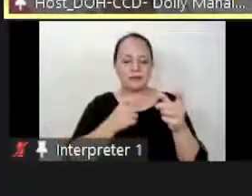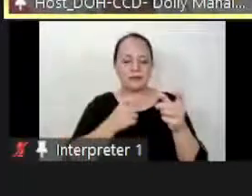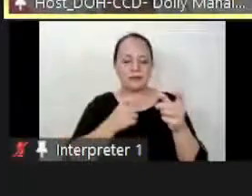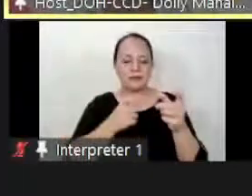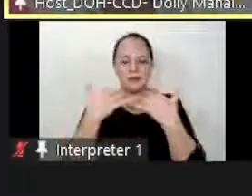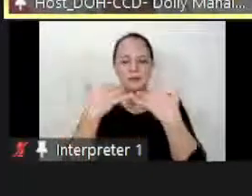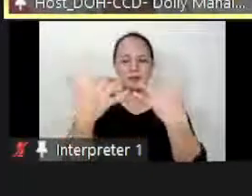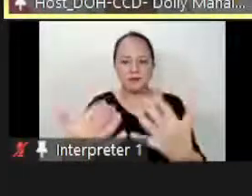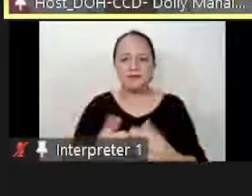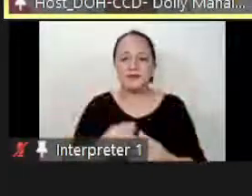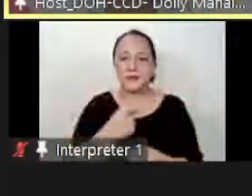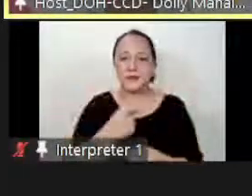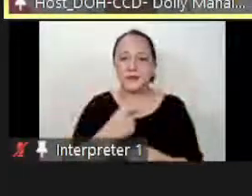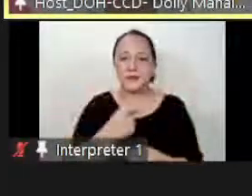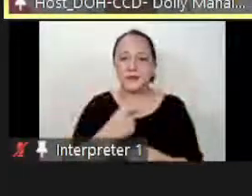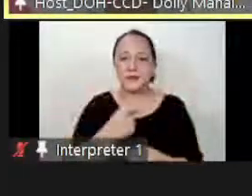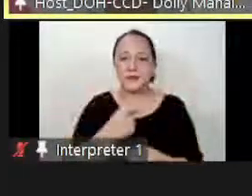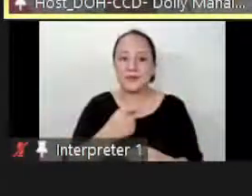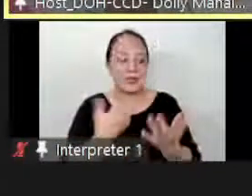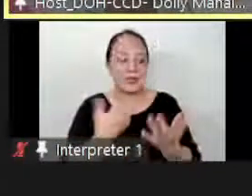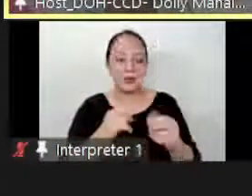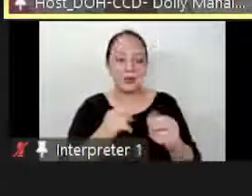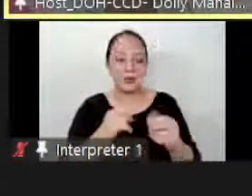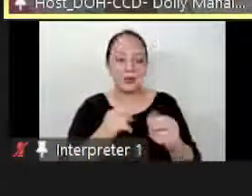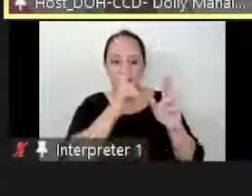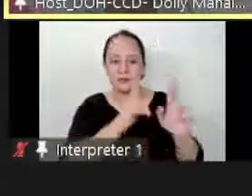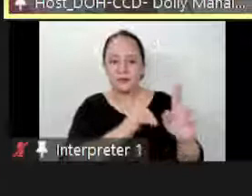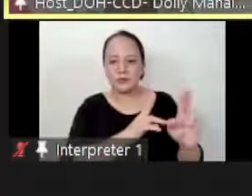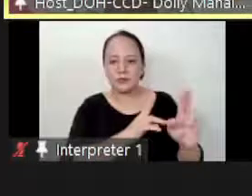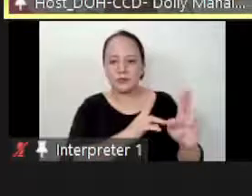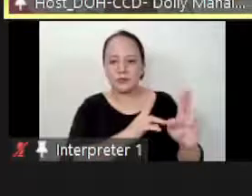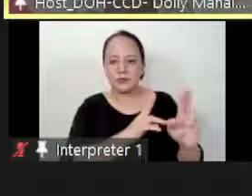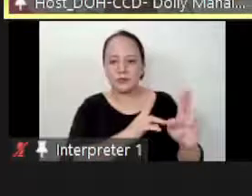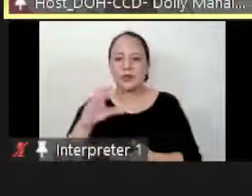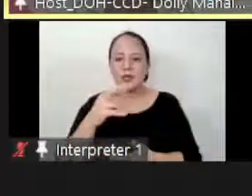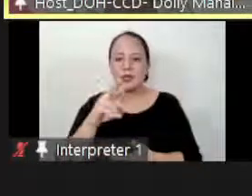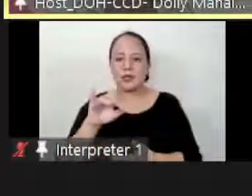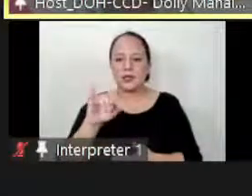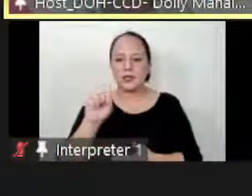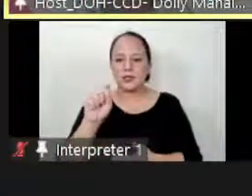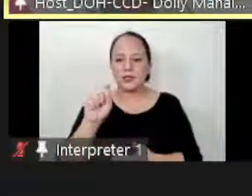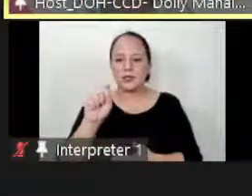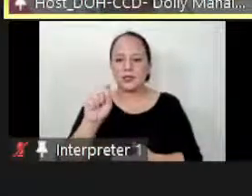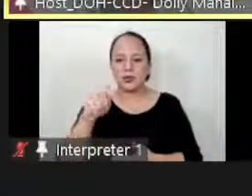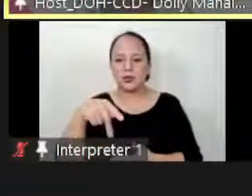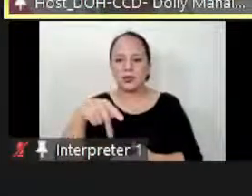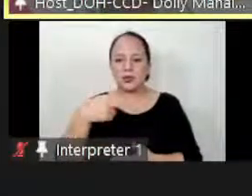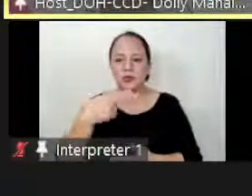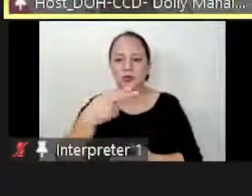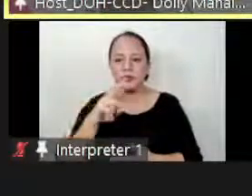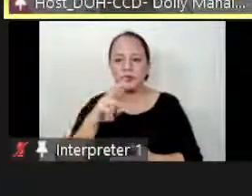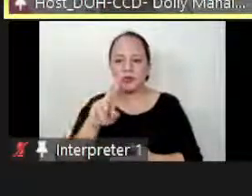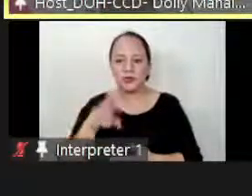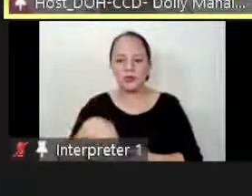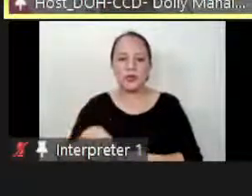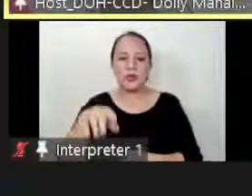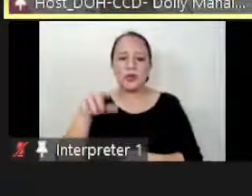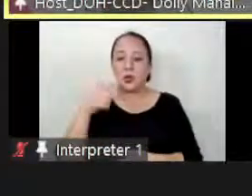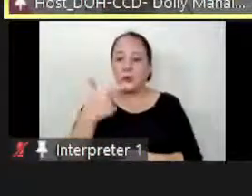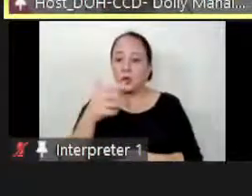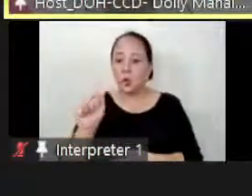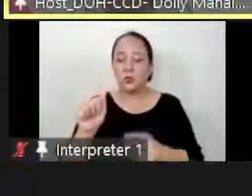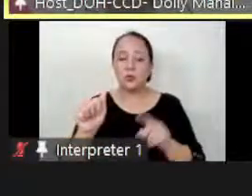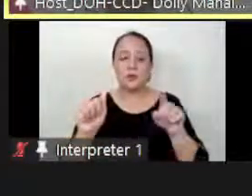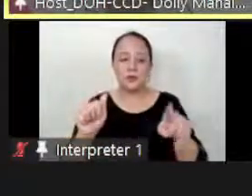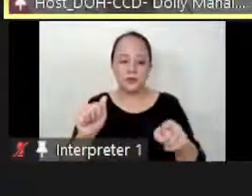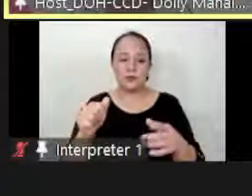Doc Lynn. And to start, we have Honorable Christopher Lawrence Tigo, the Chair of the Committee on Health, Senate